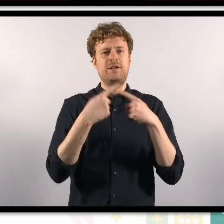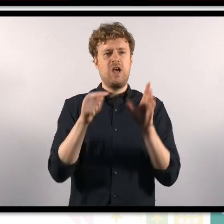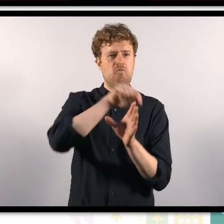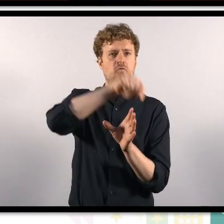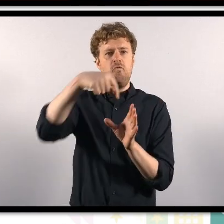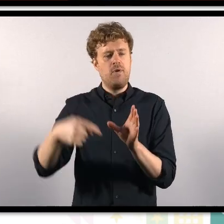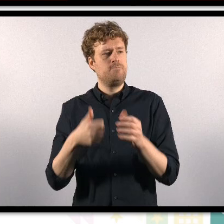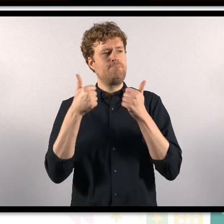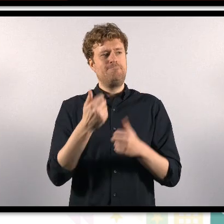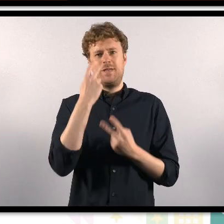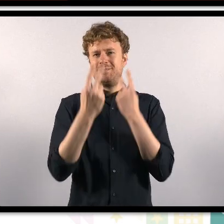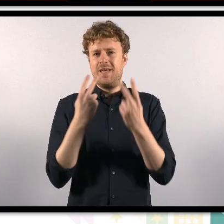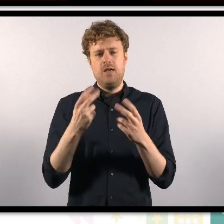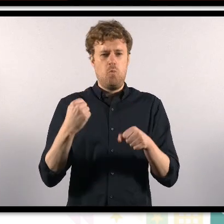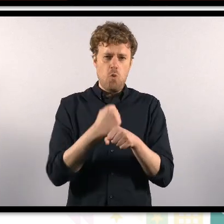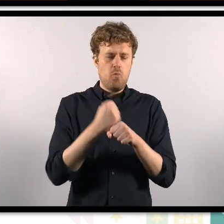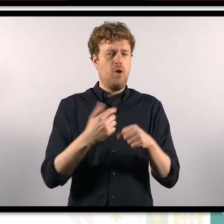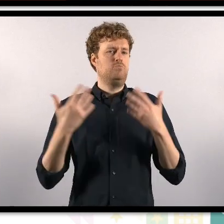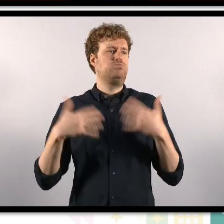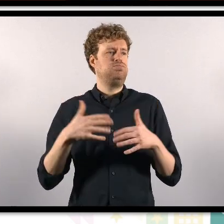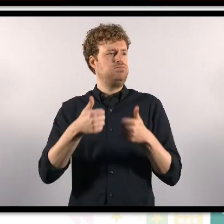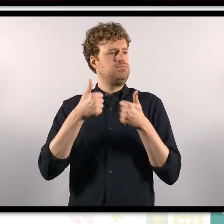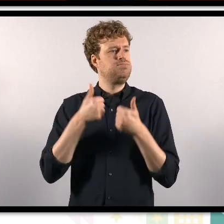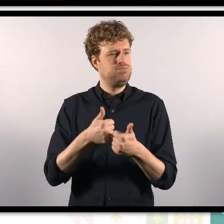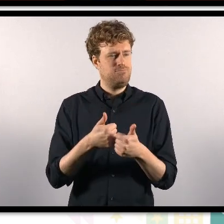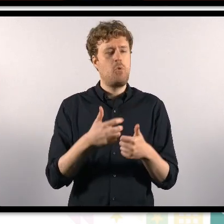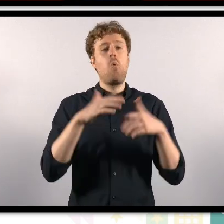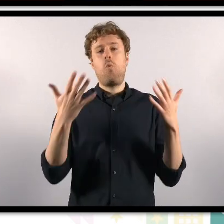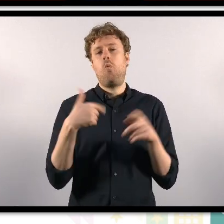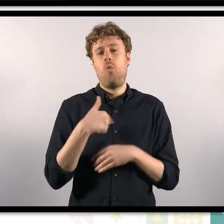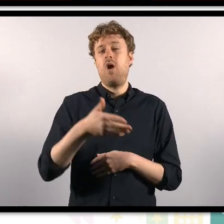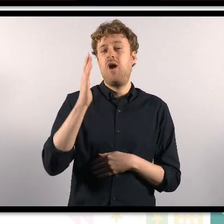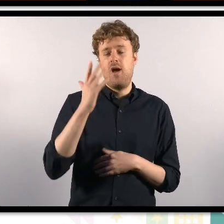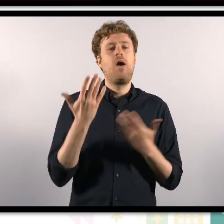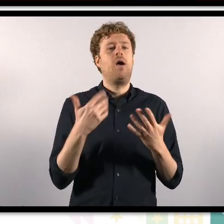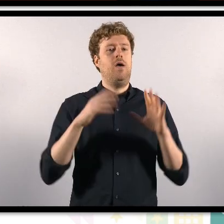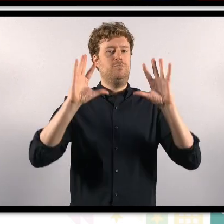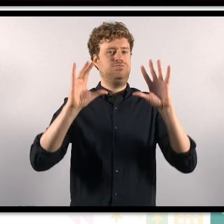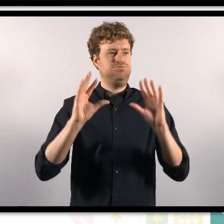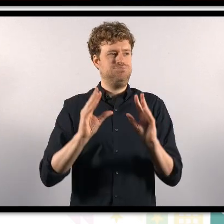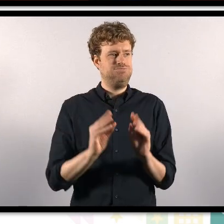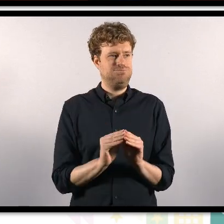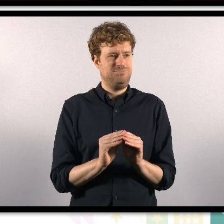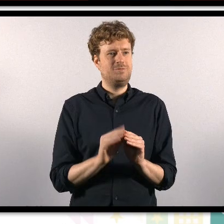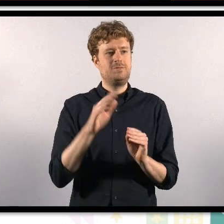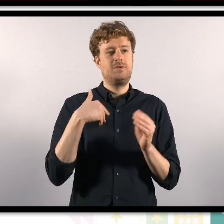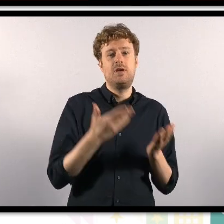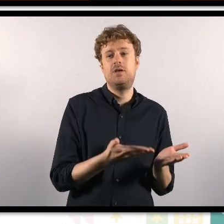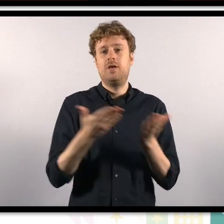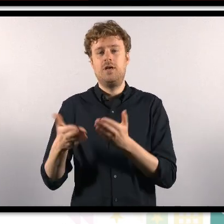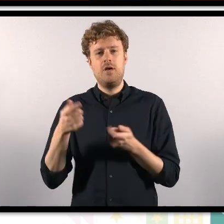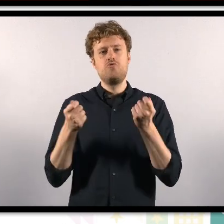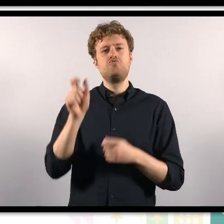community. We now have 5 KubeCons worldwide that are happening. Later this year, we are doing